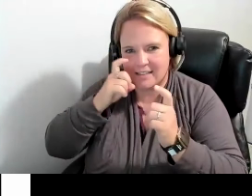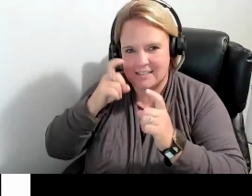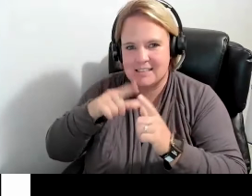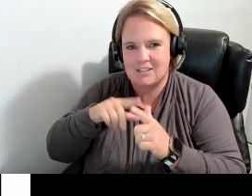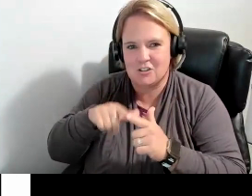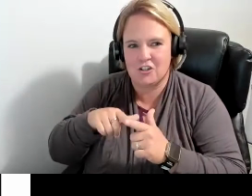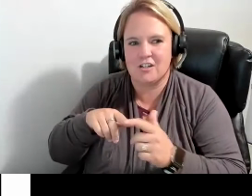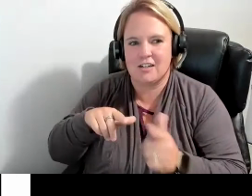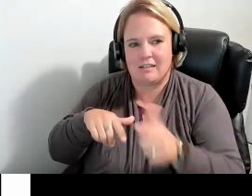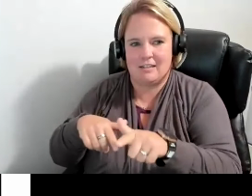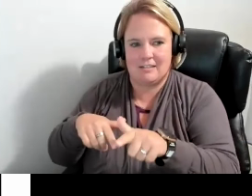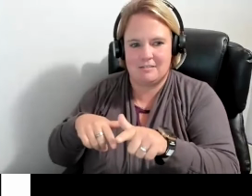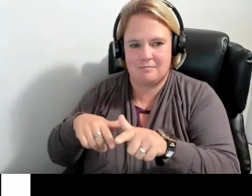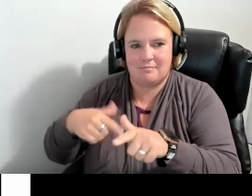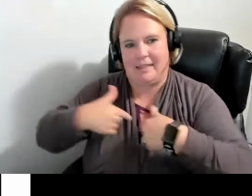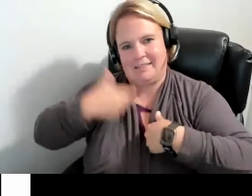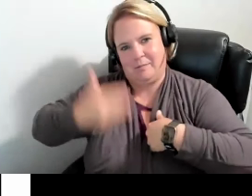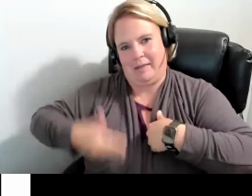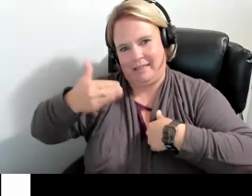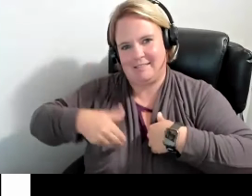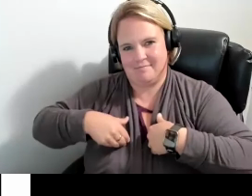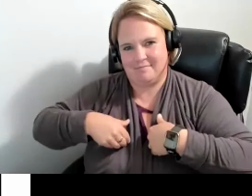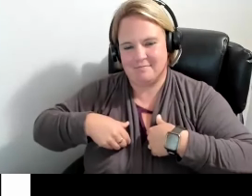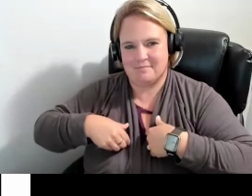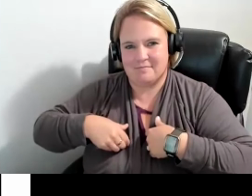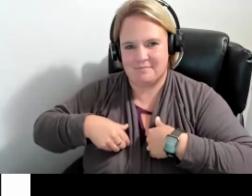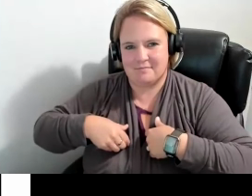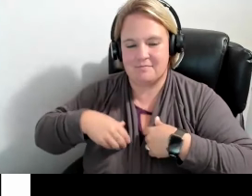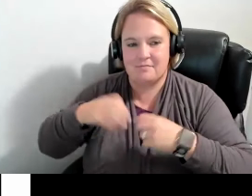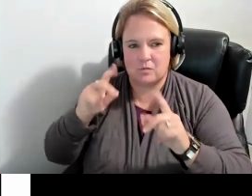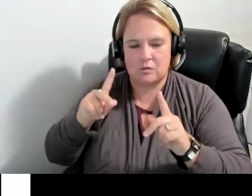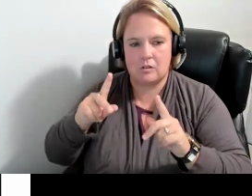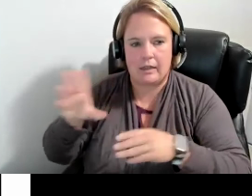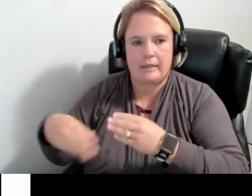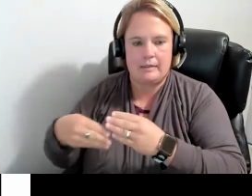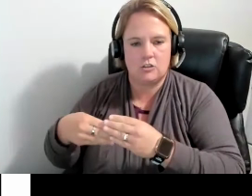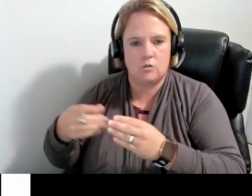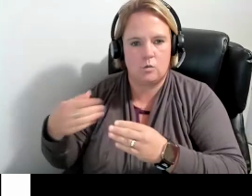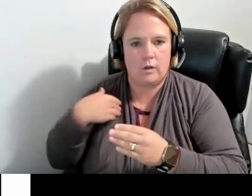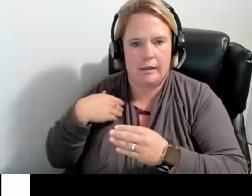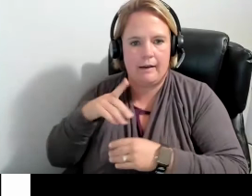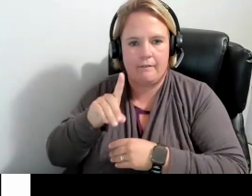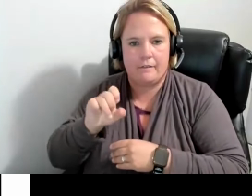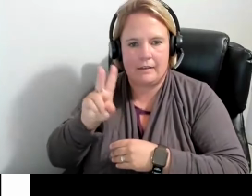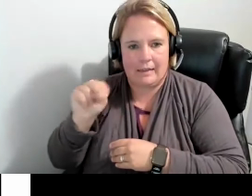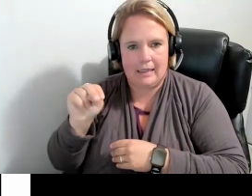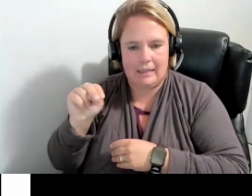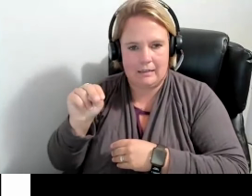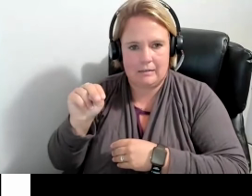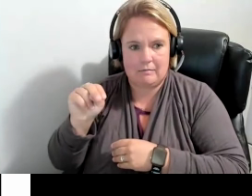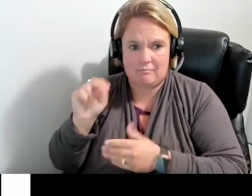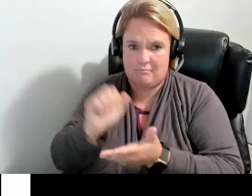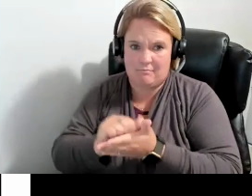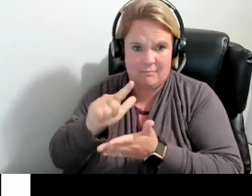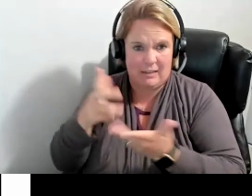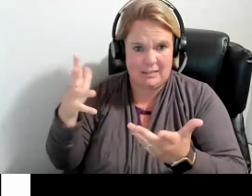her. And then there's myself over here. So, and then in addition to this, we have our dean, and really that's kind of